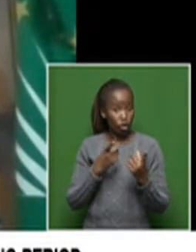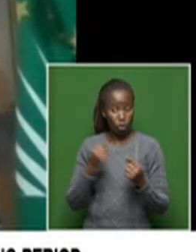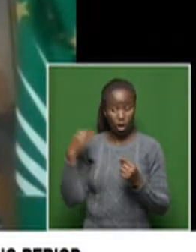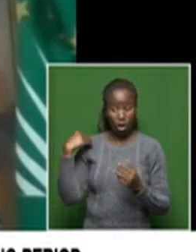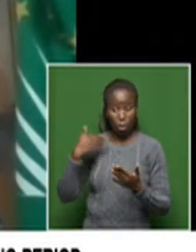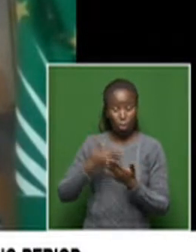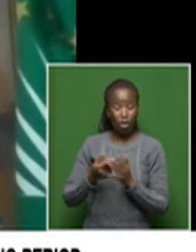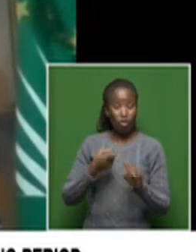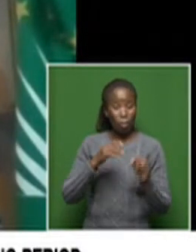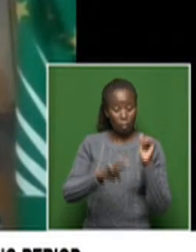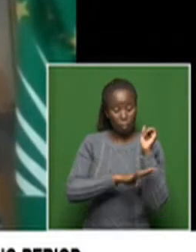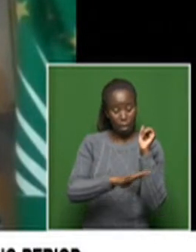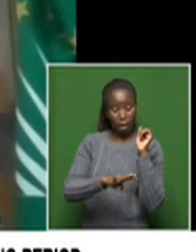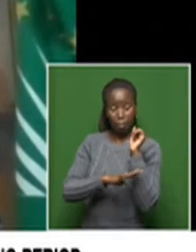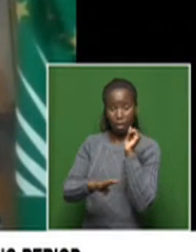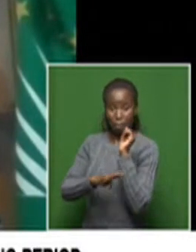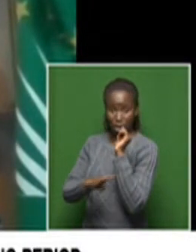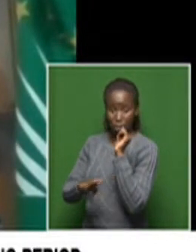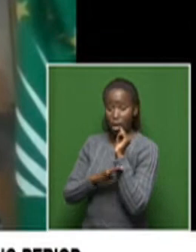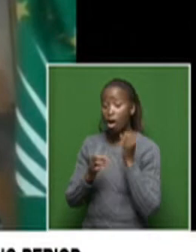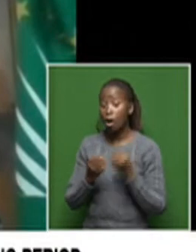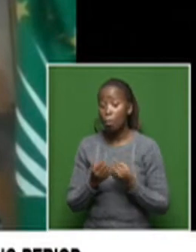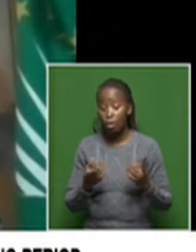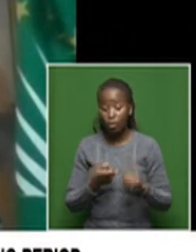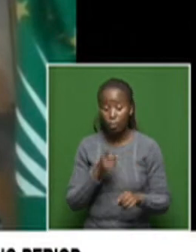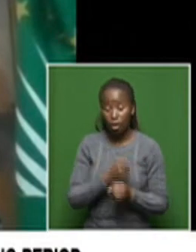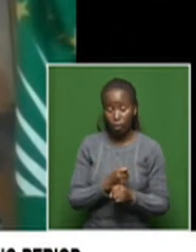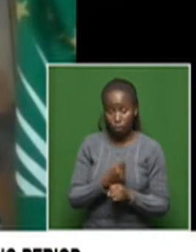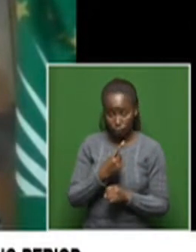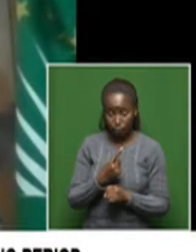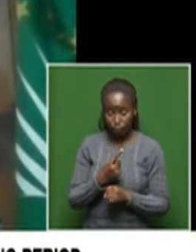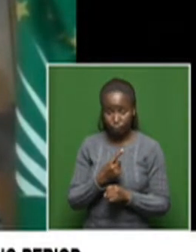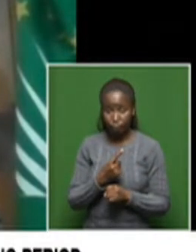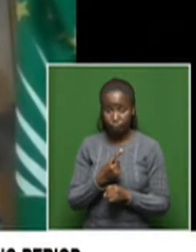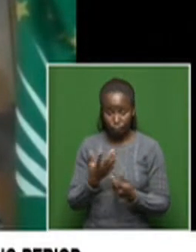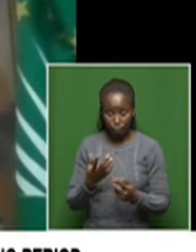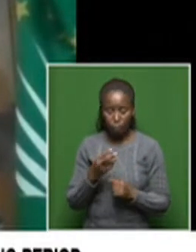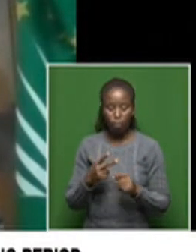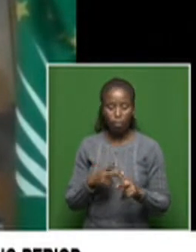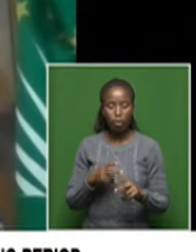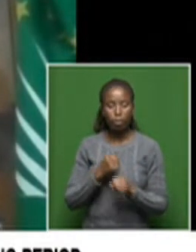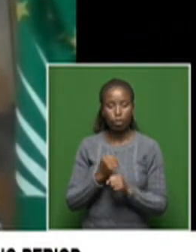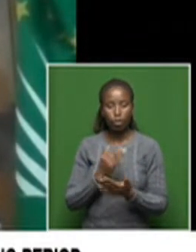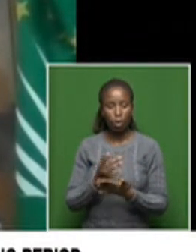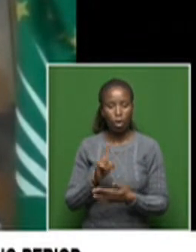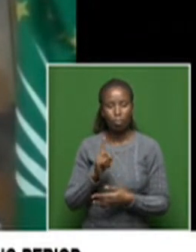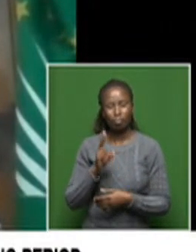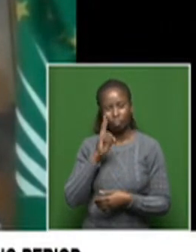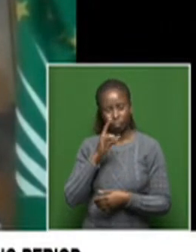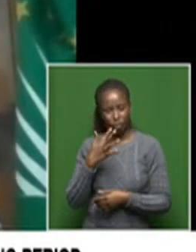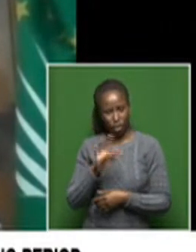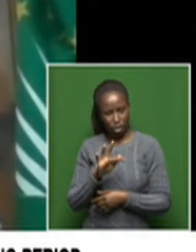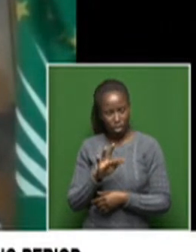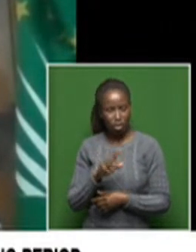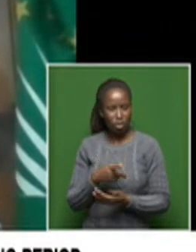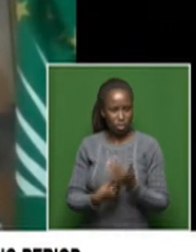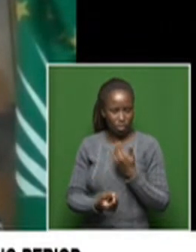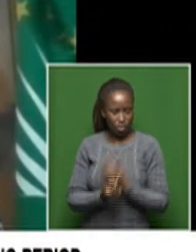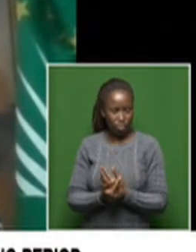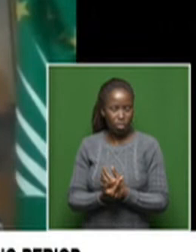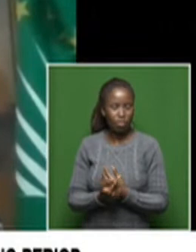in Gauteng, redirecting the, ensuring that, for example, if you would have seen the circular that went out in terms